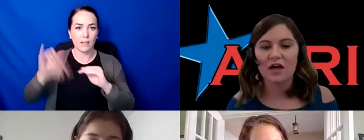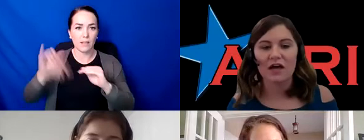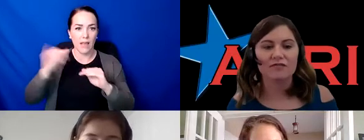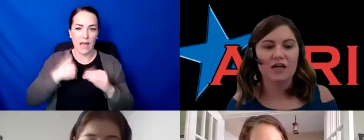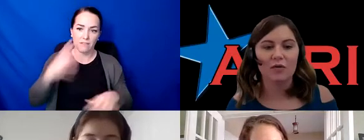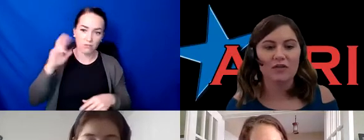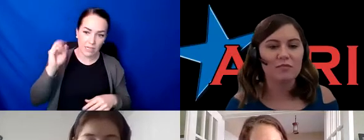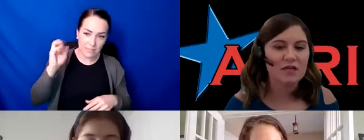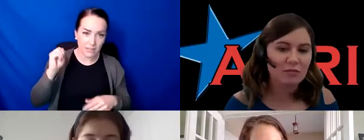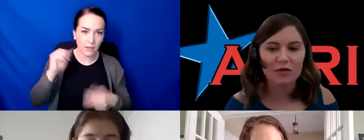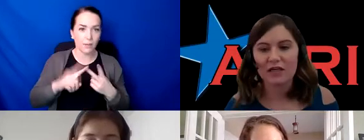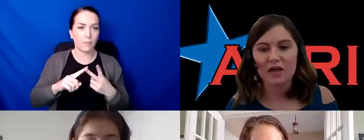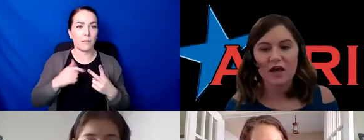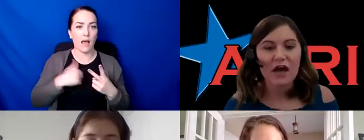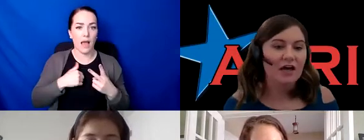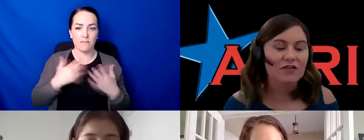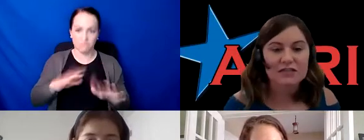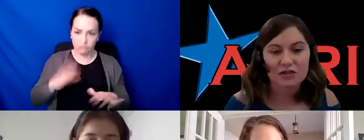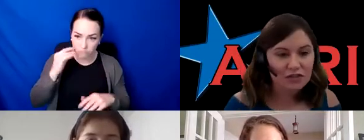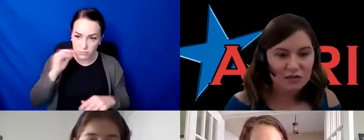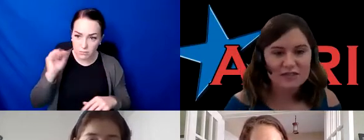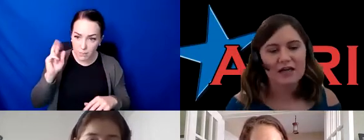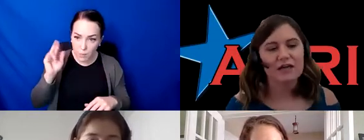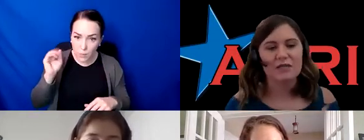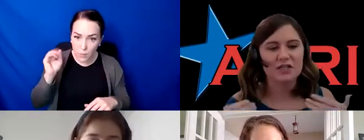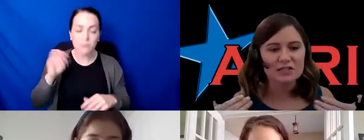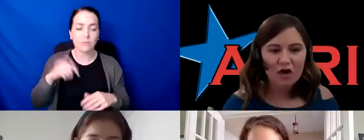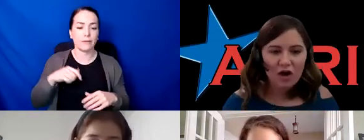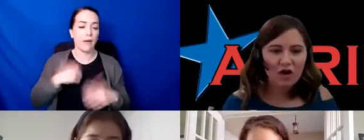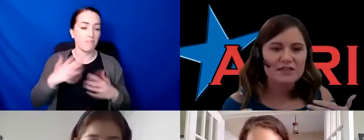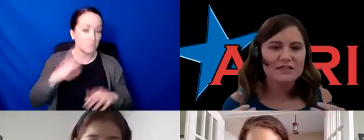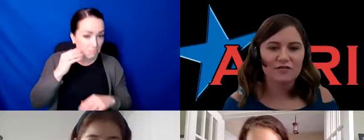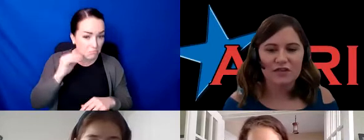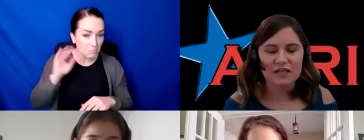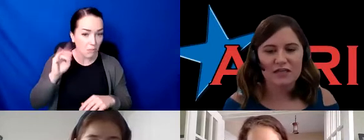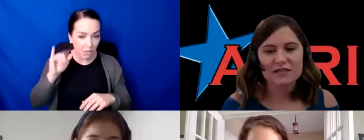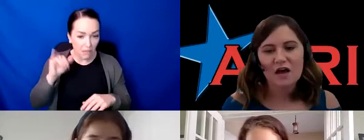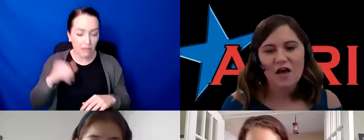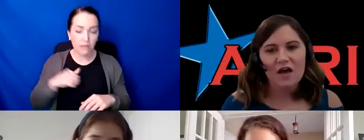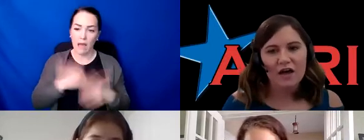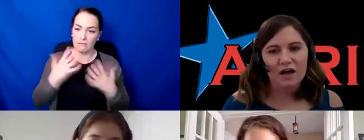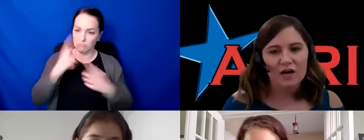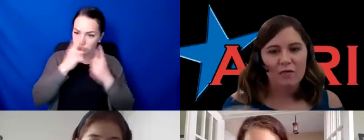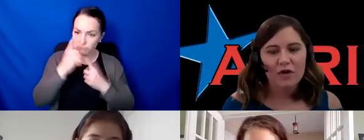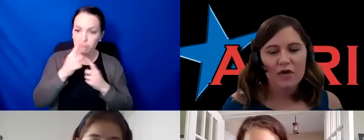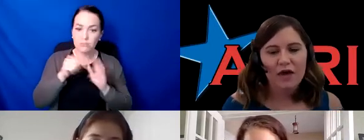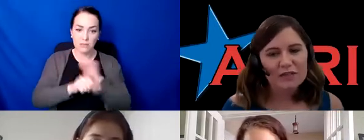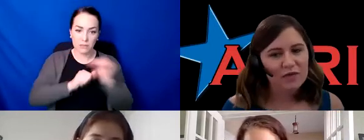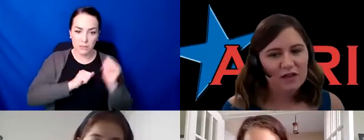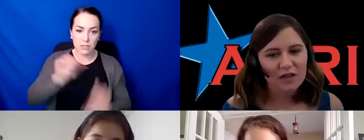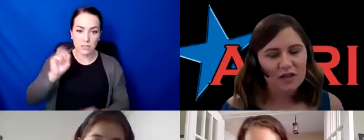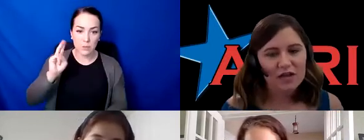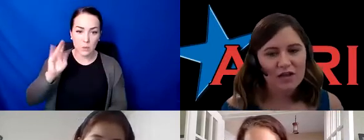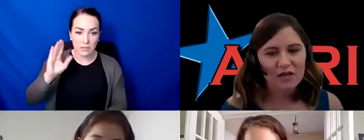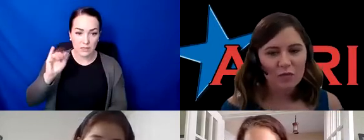abuse, I've dealt with being bullied, I've considered suicide. I mean, just all these different things. That's